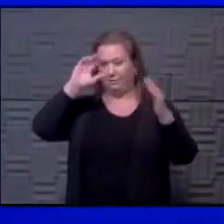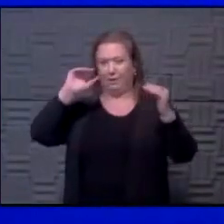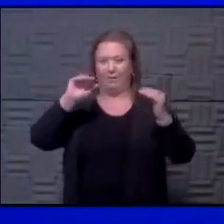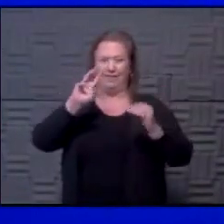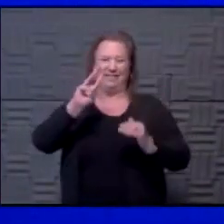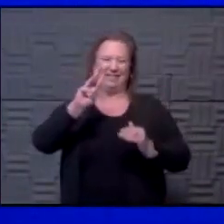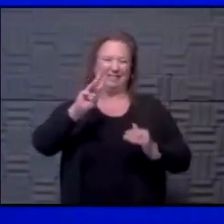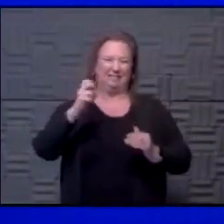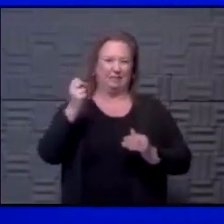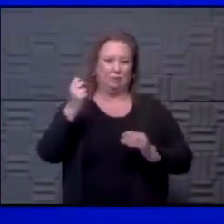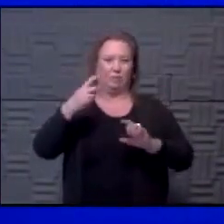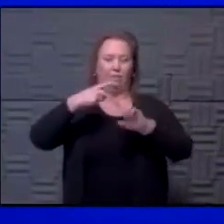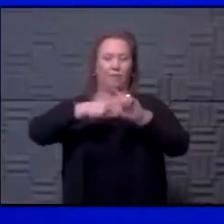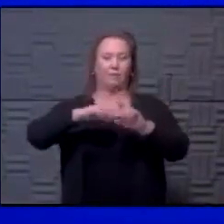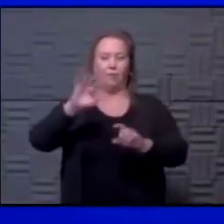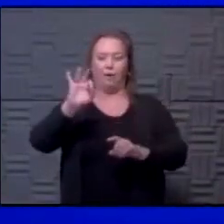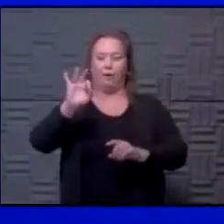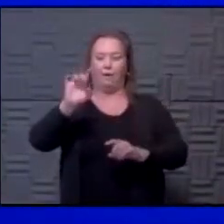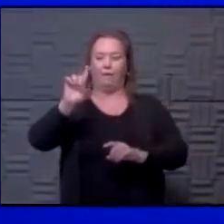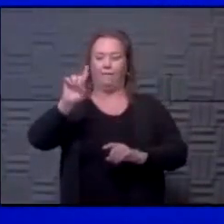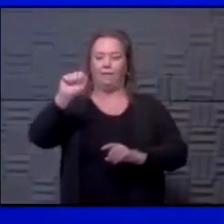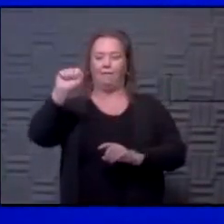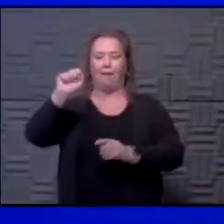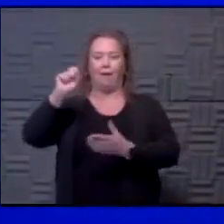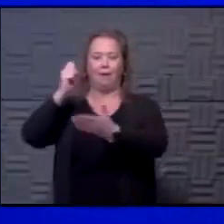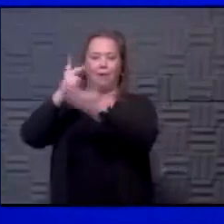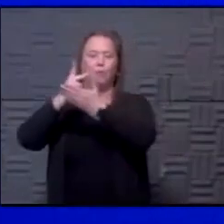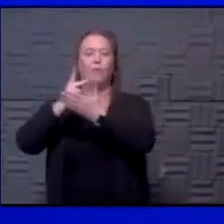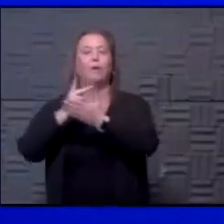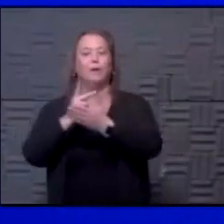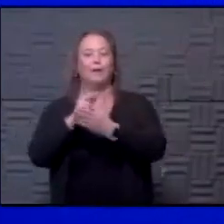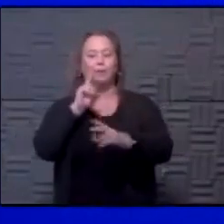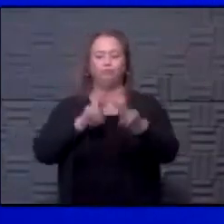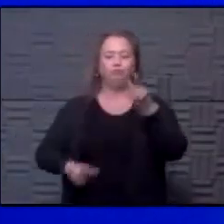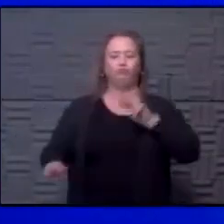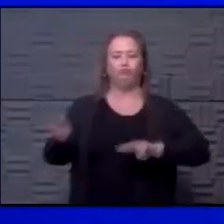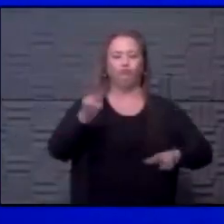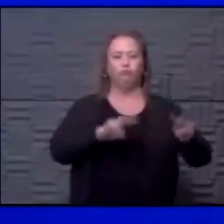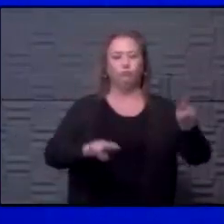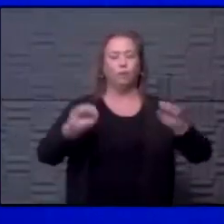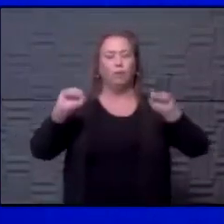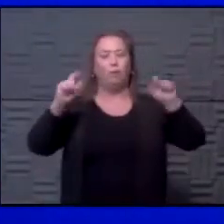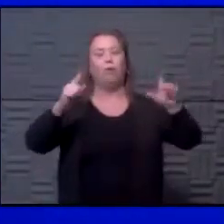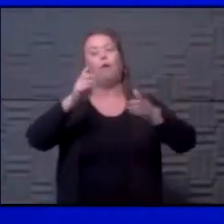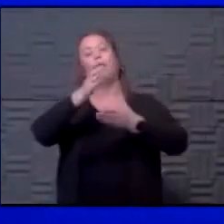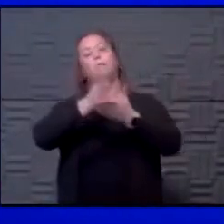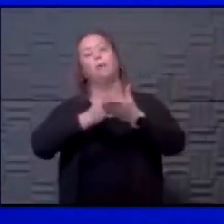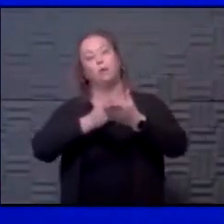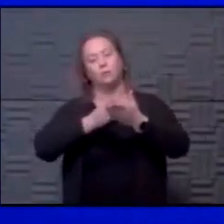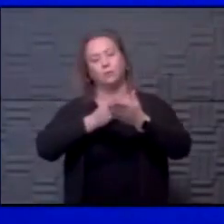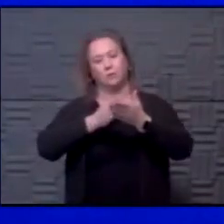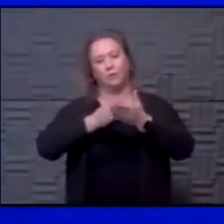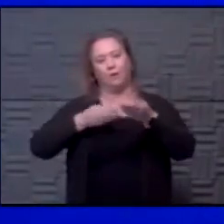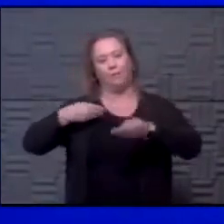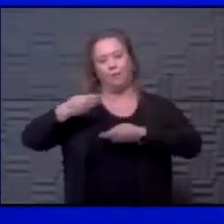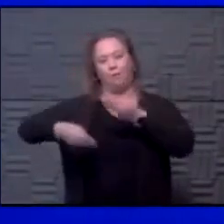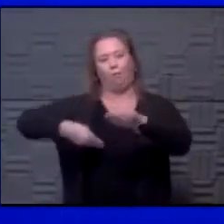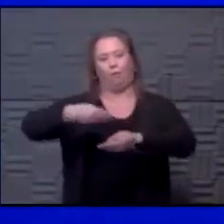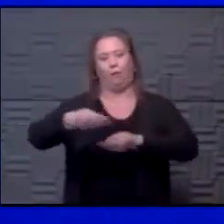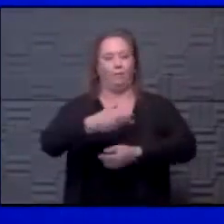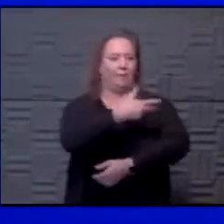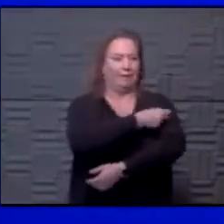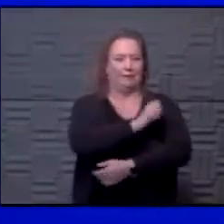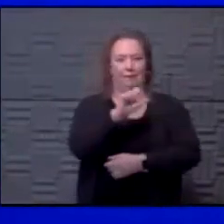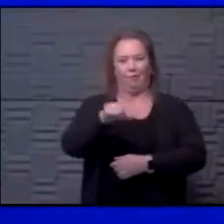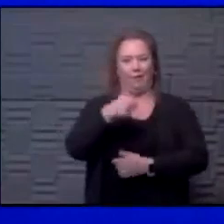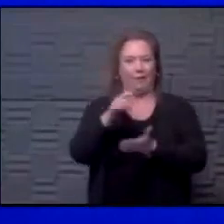take another 6 to 12 months, and that has to do with post-marketing surveillance to look at all aspects of a drug rollout, whether it's a vaccine or any